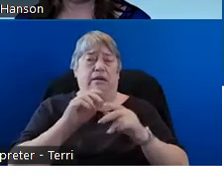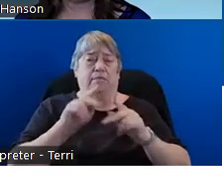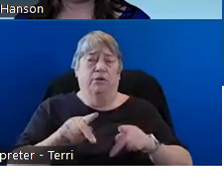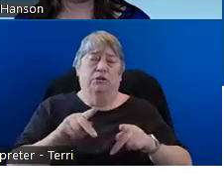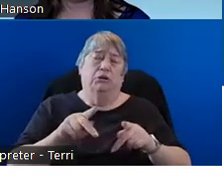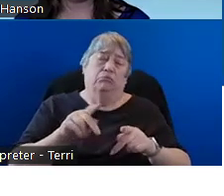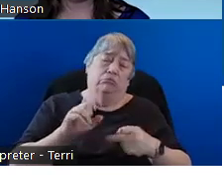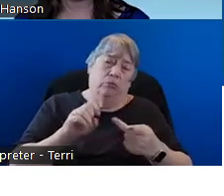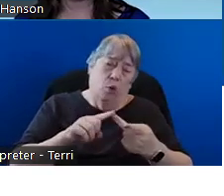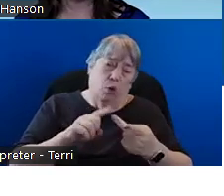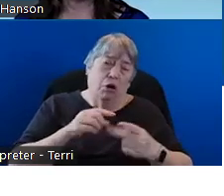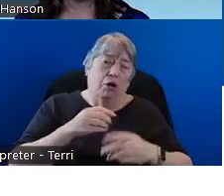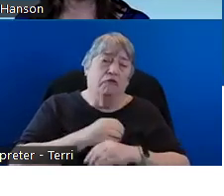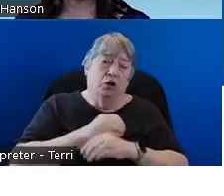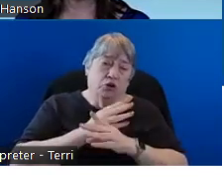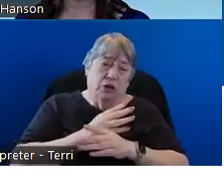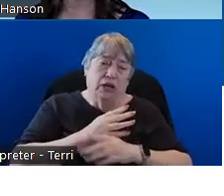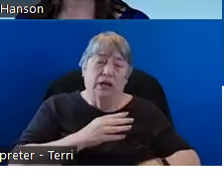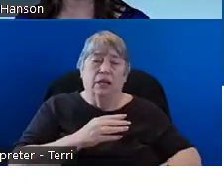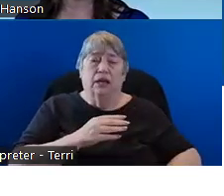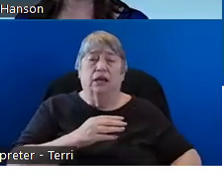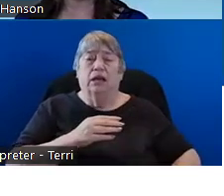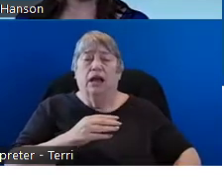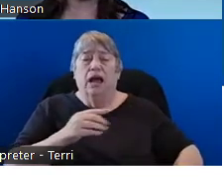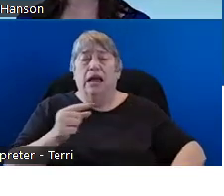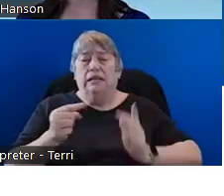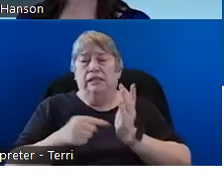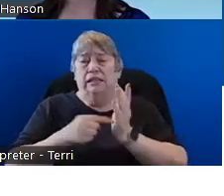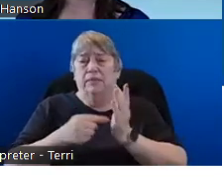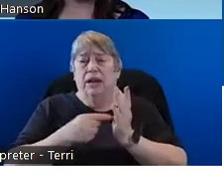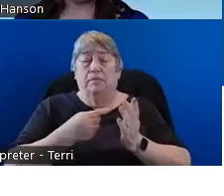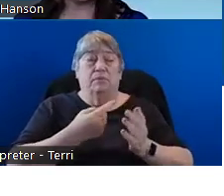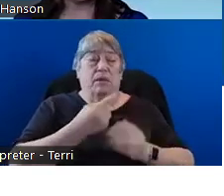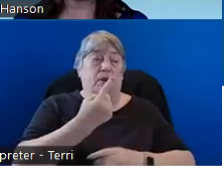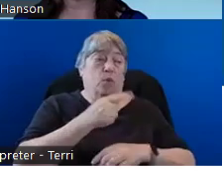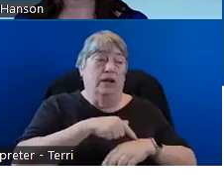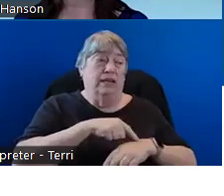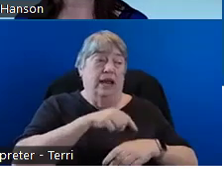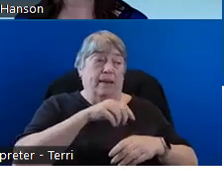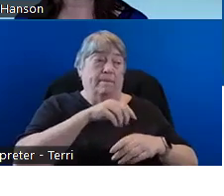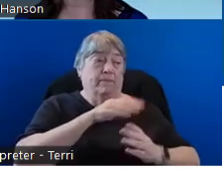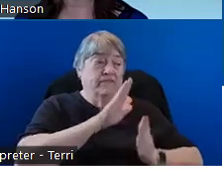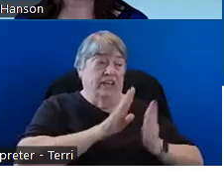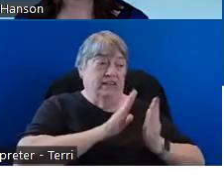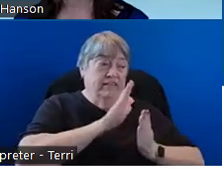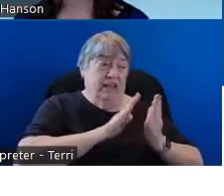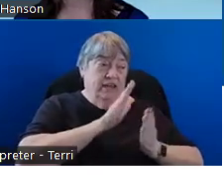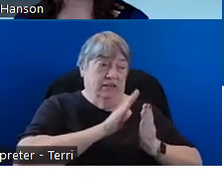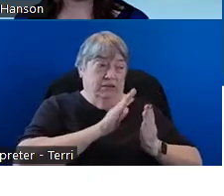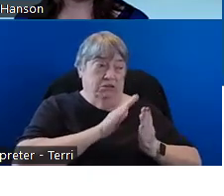virtual. And then sometimes that will be in person one time where they're checking in with the supervisor,